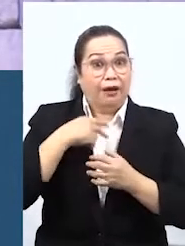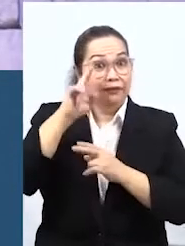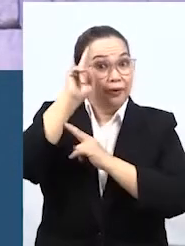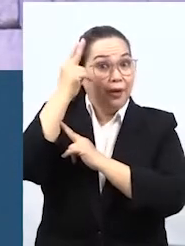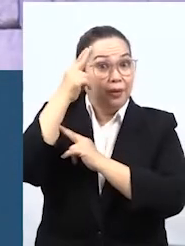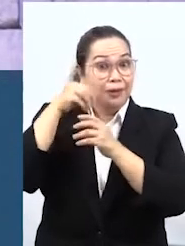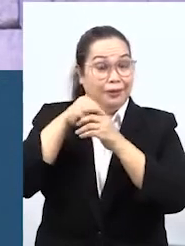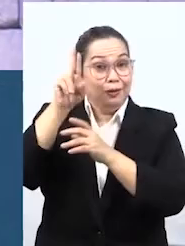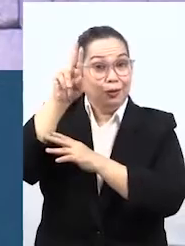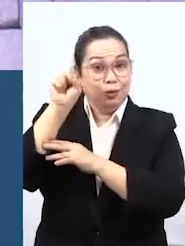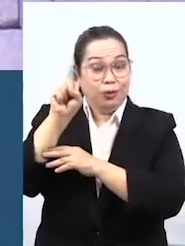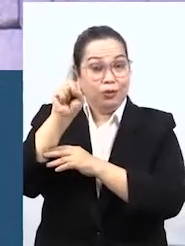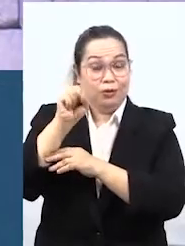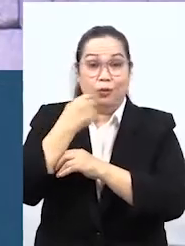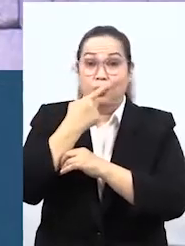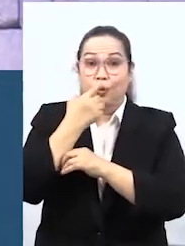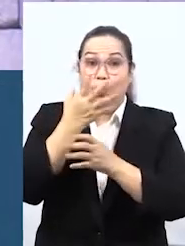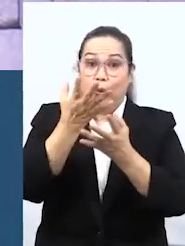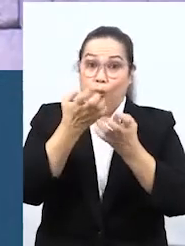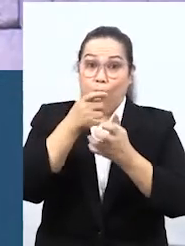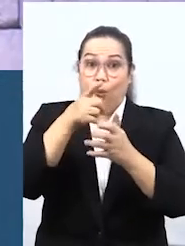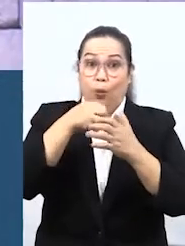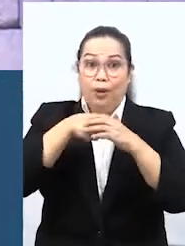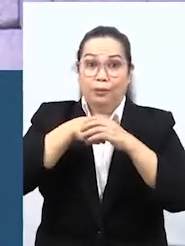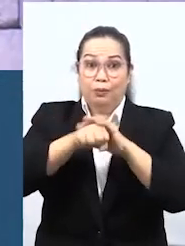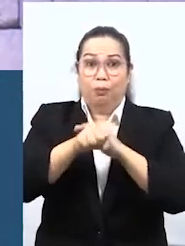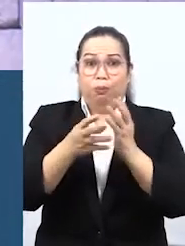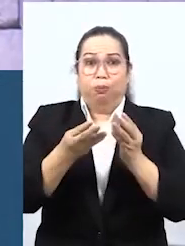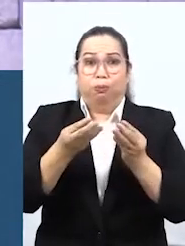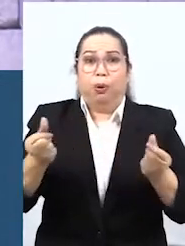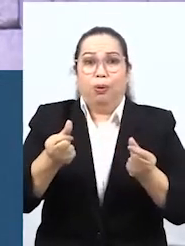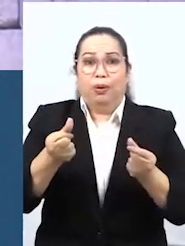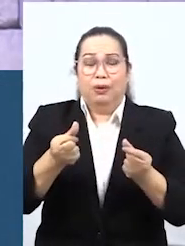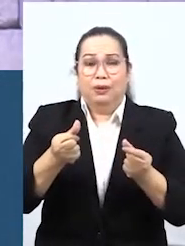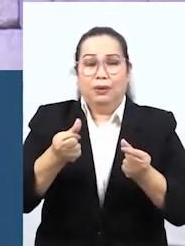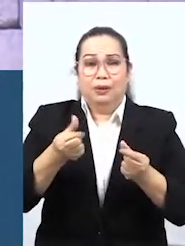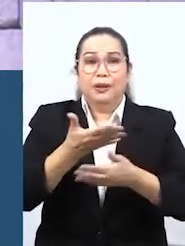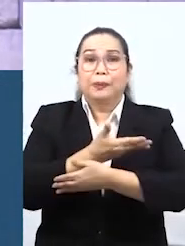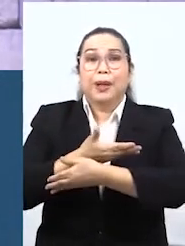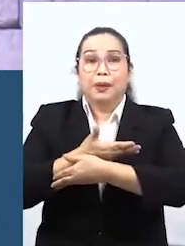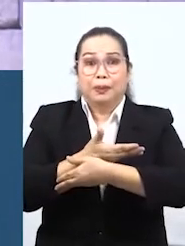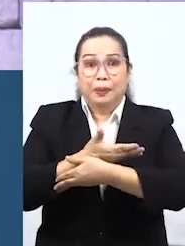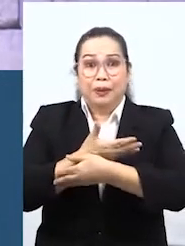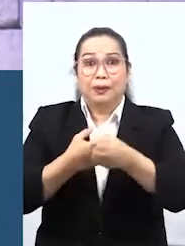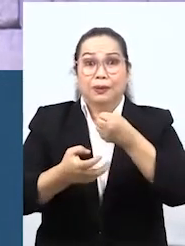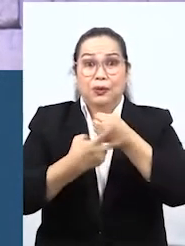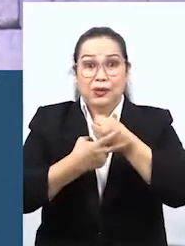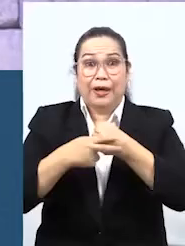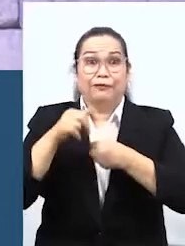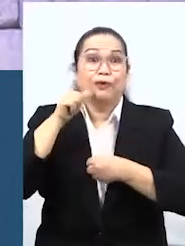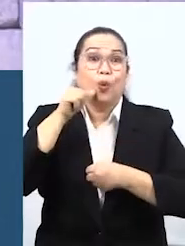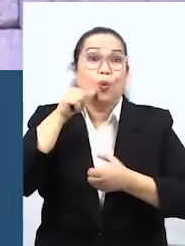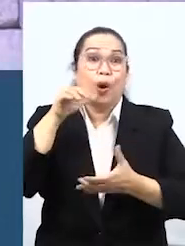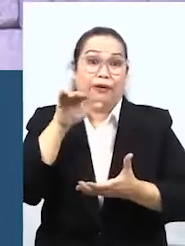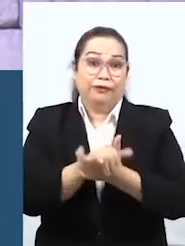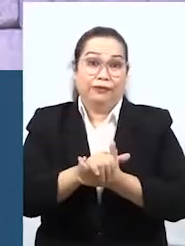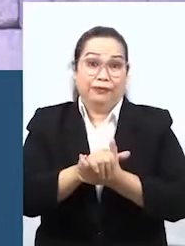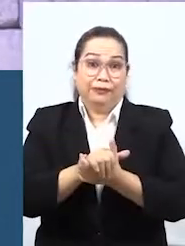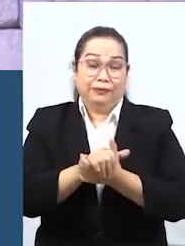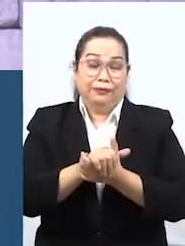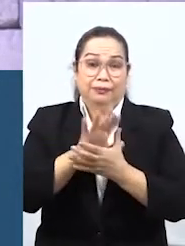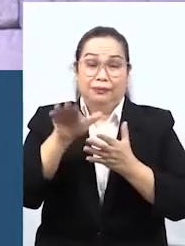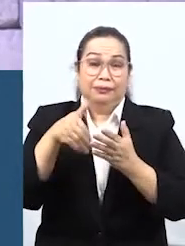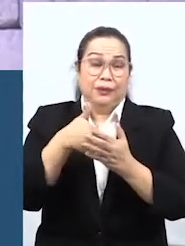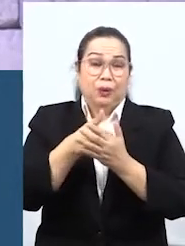states who wanted us to abort the child to save my wife I think that's the Thinking of the